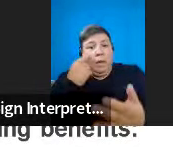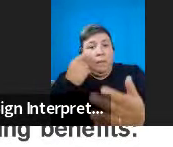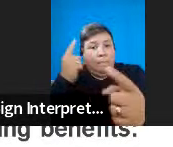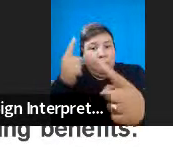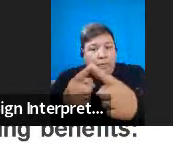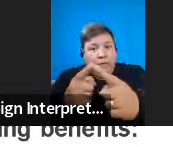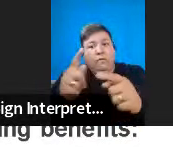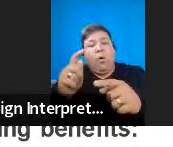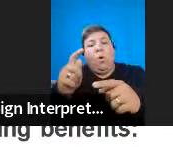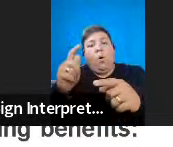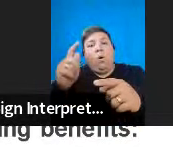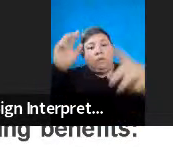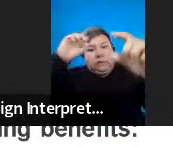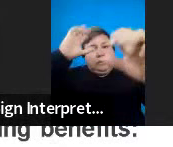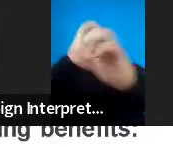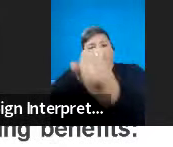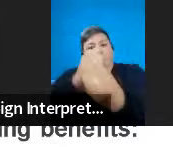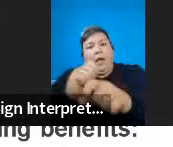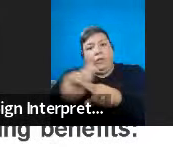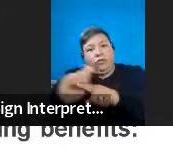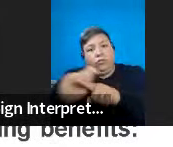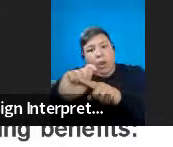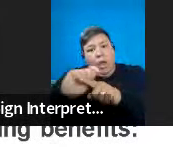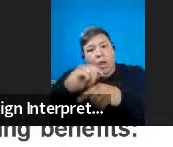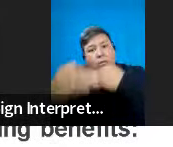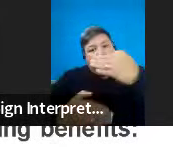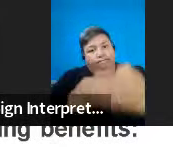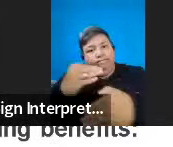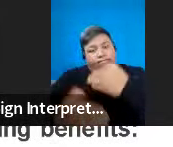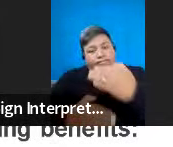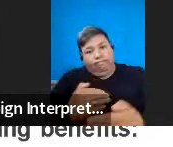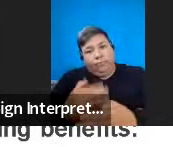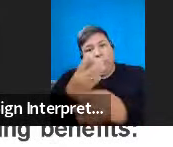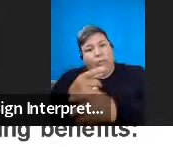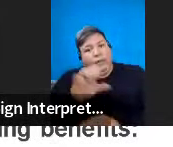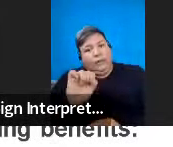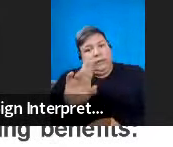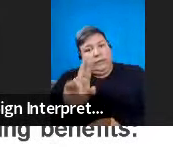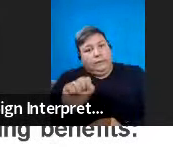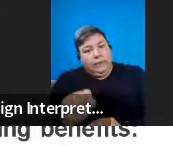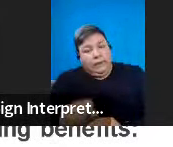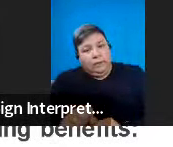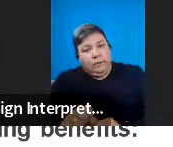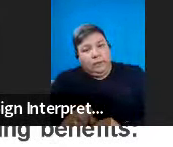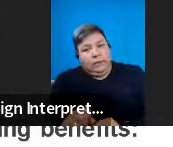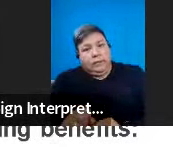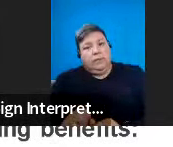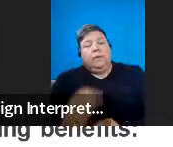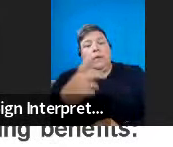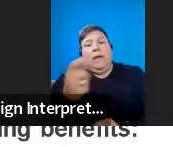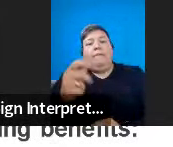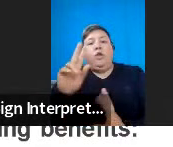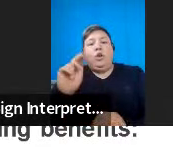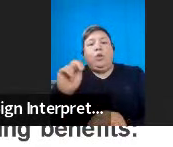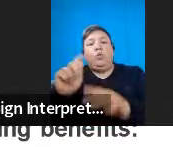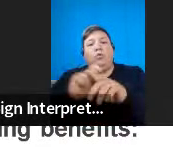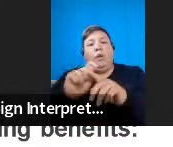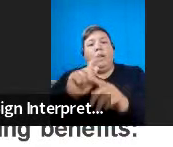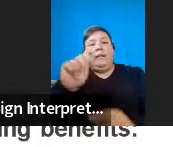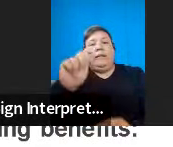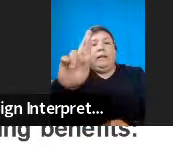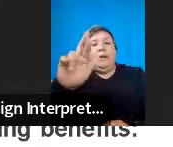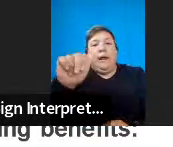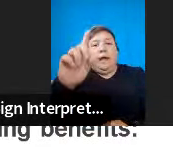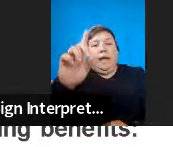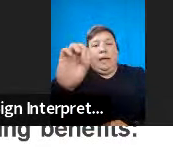sessions. In SARS, we have a new division or a newly developed division called Trader and